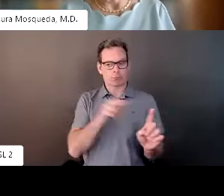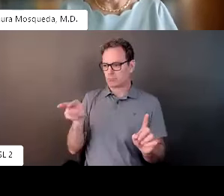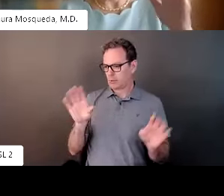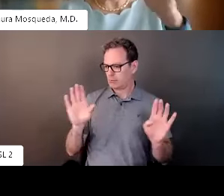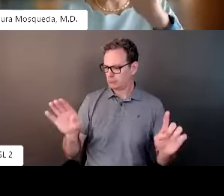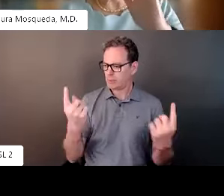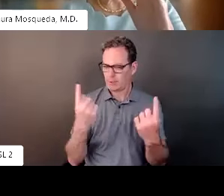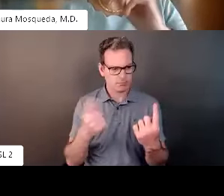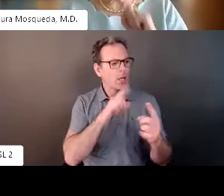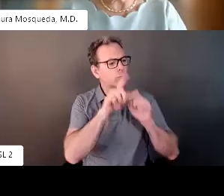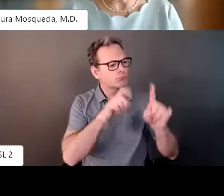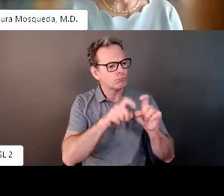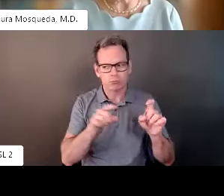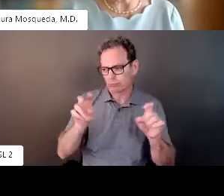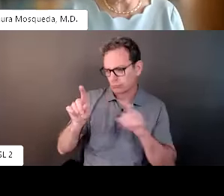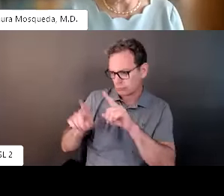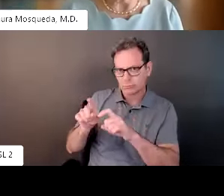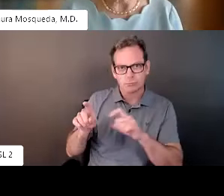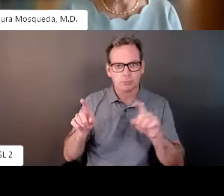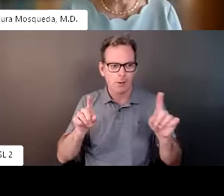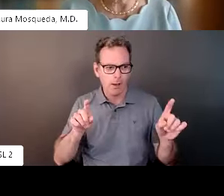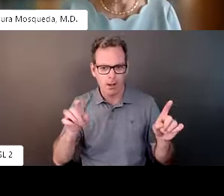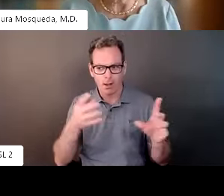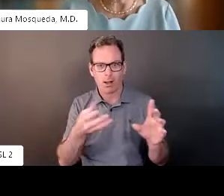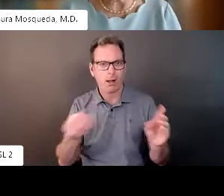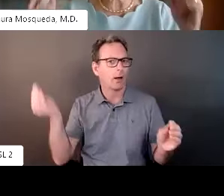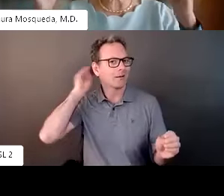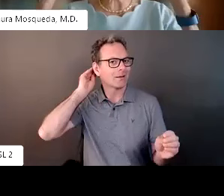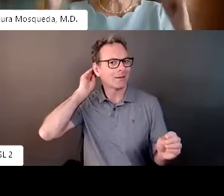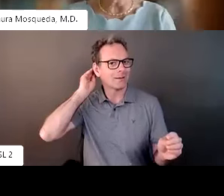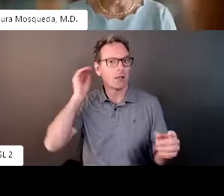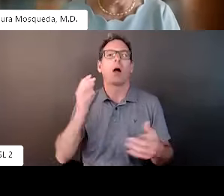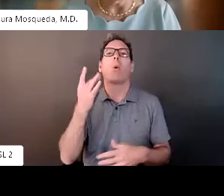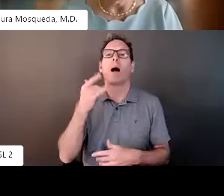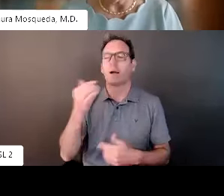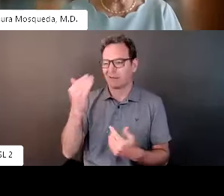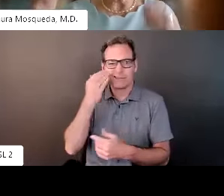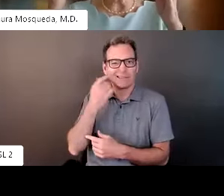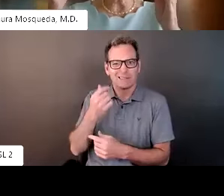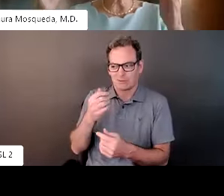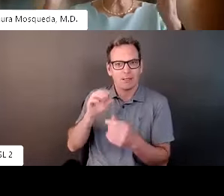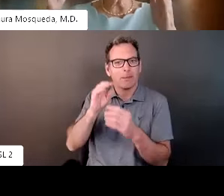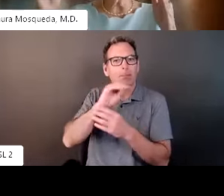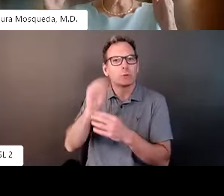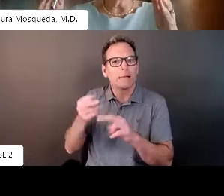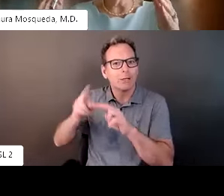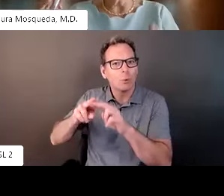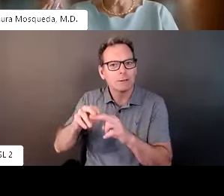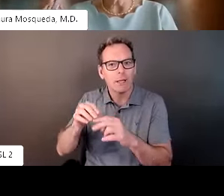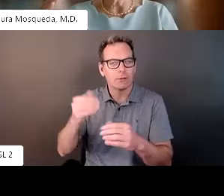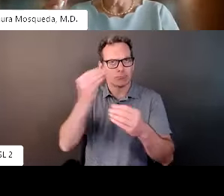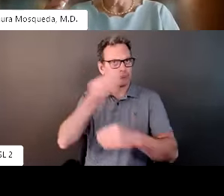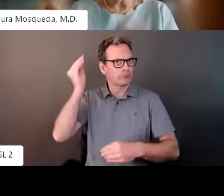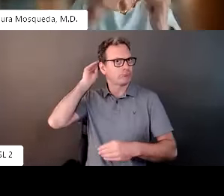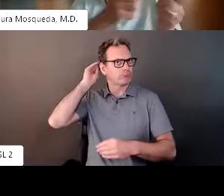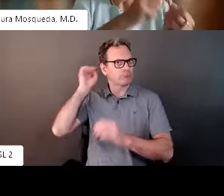questions. But the other thing these sorts of data do for me is they give me hope. And the reason they give me hope